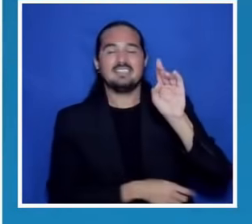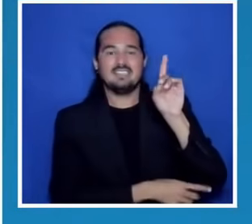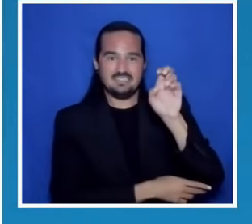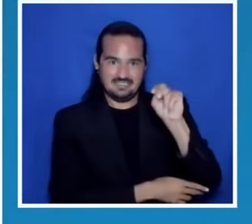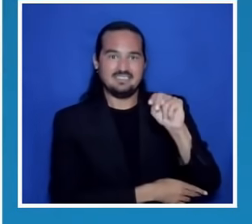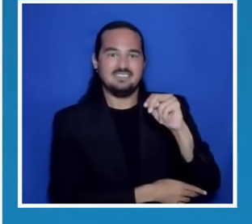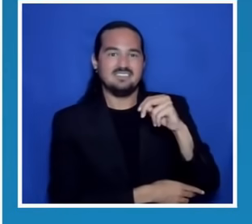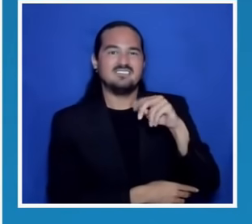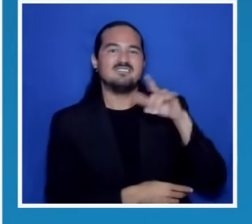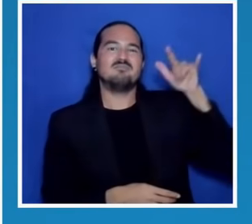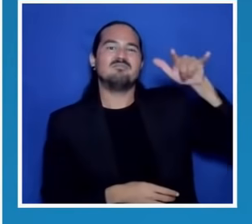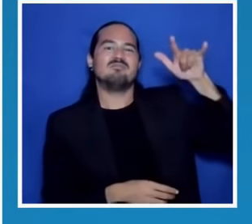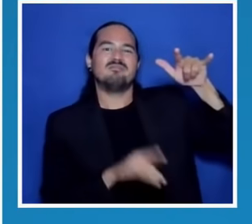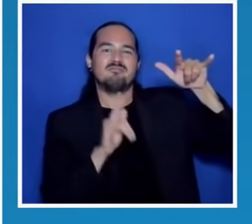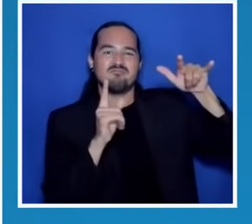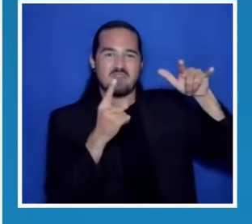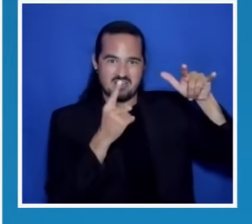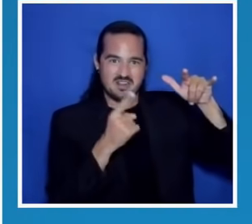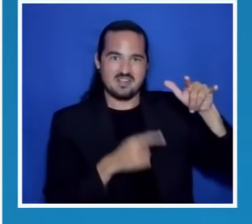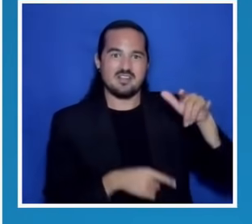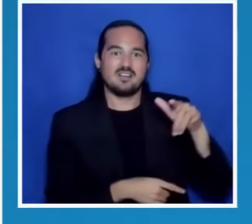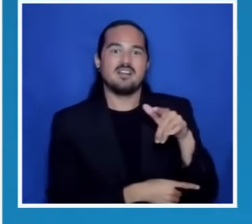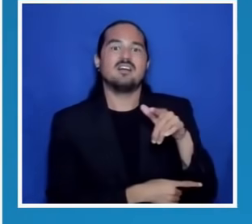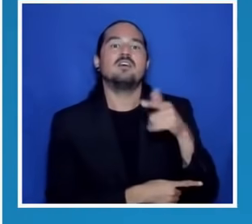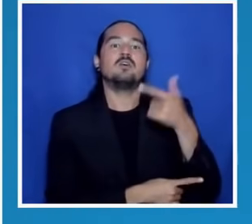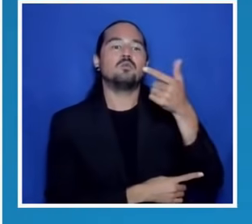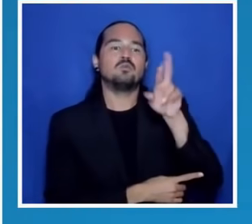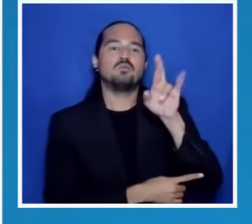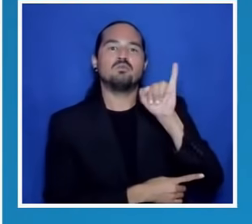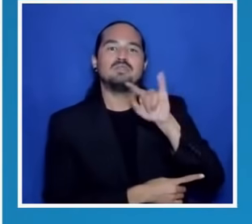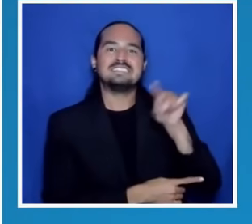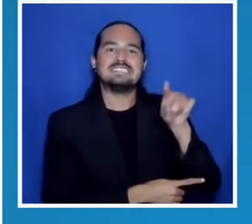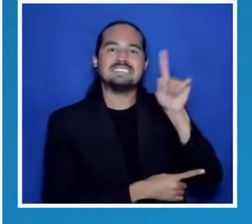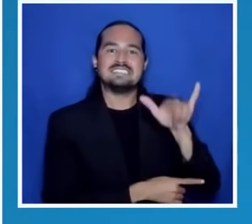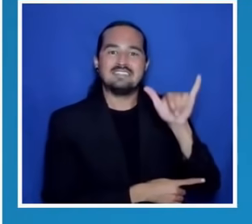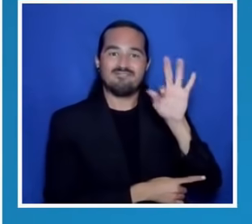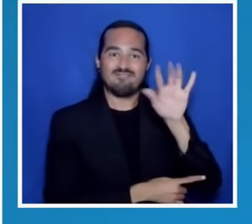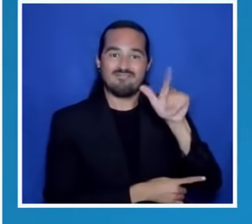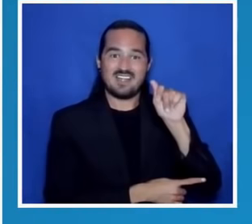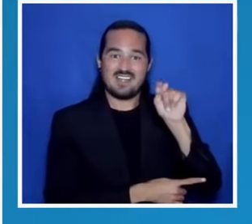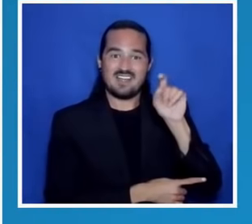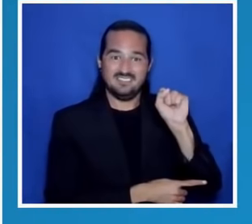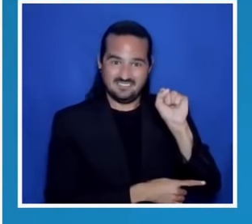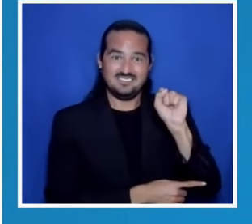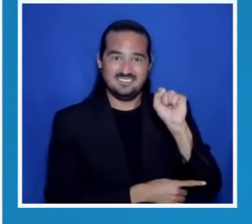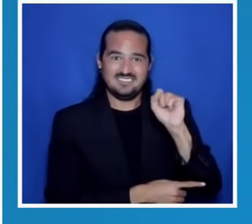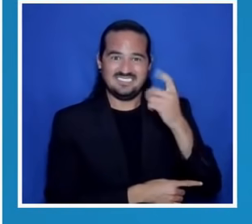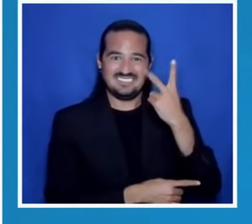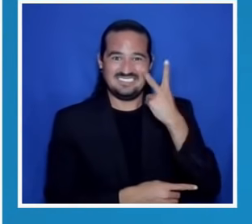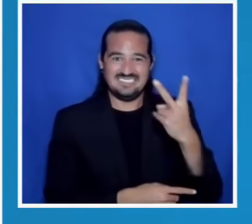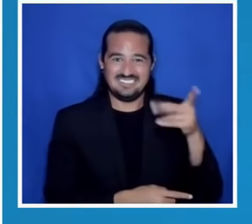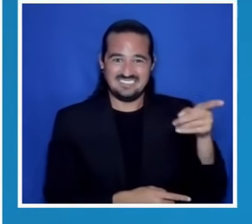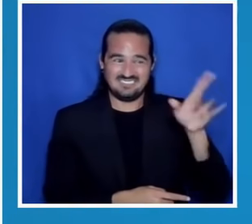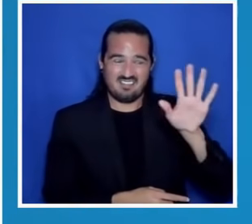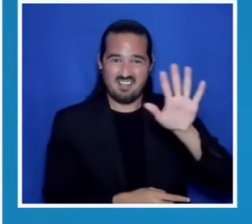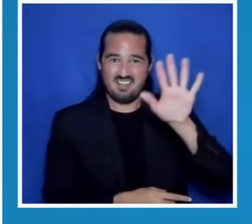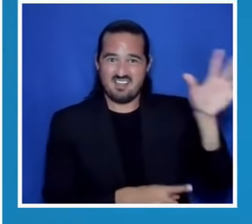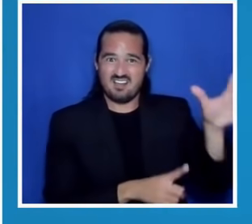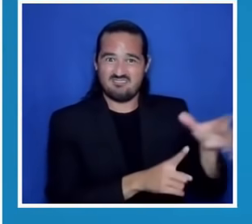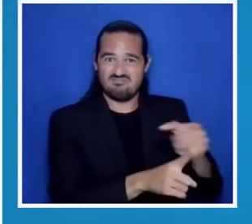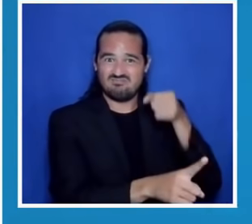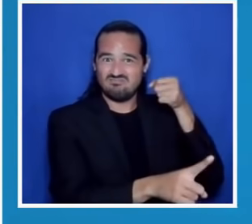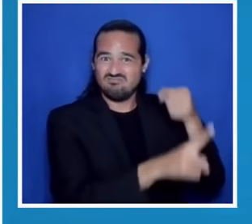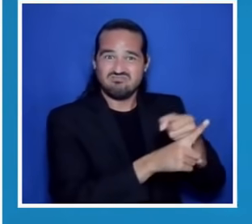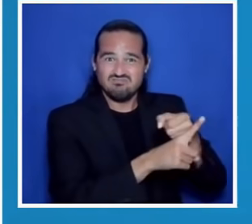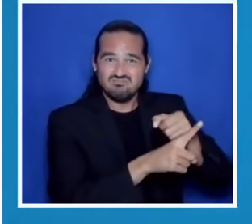California. And any of you been paying any attention to what's going on in Northern California, a lot of folks all across